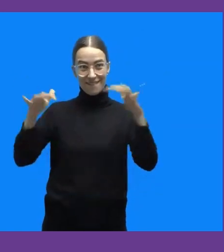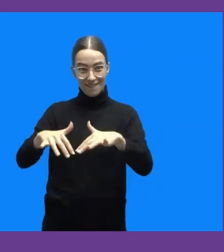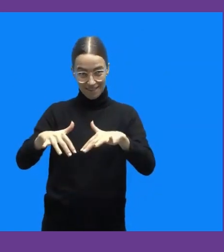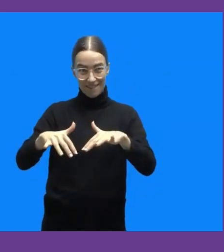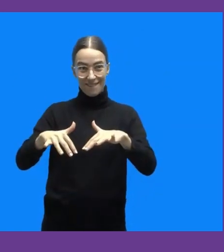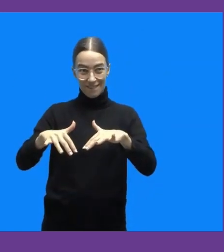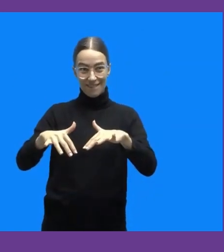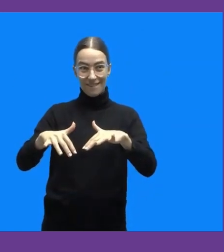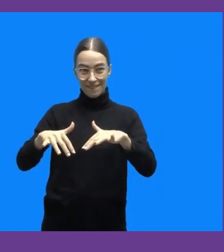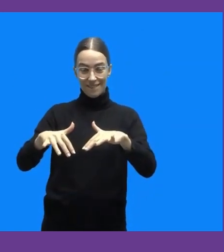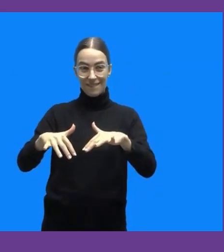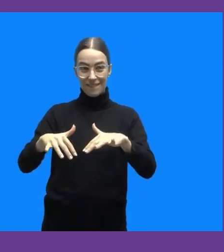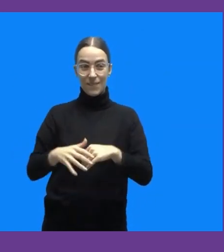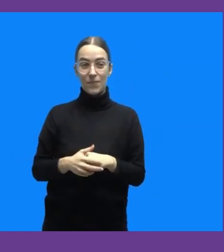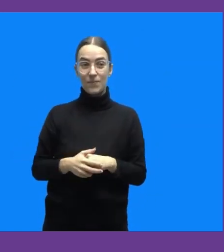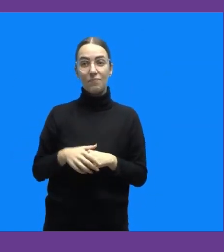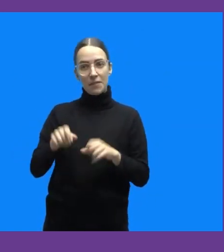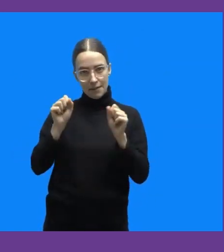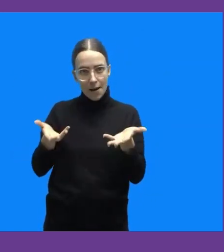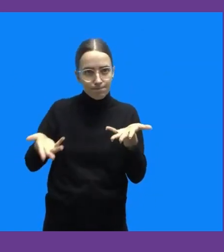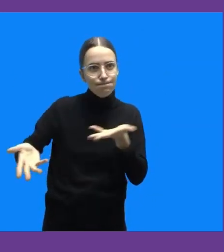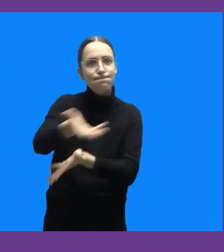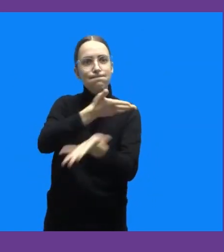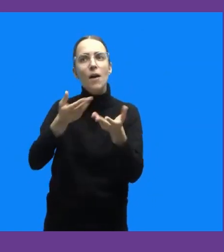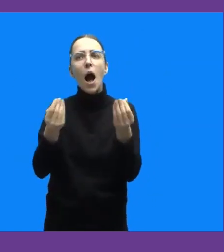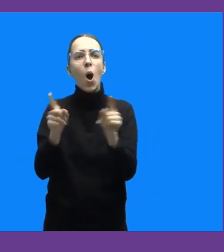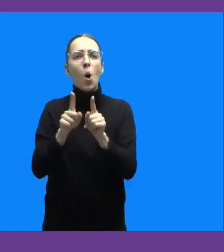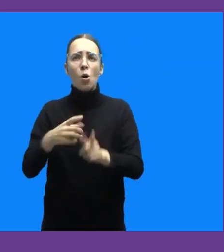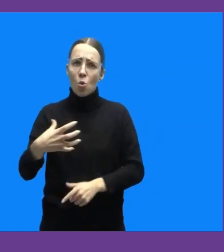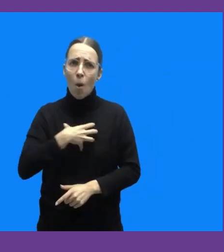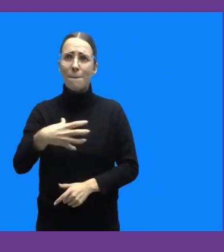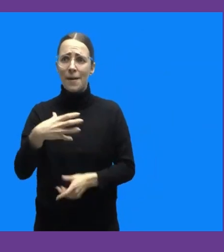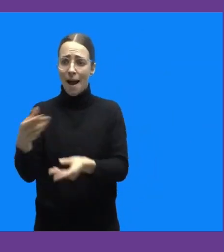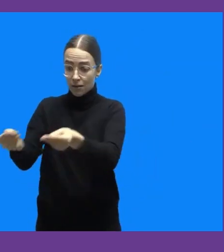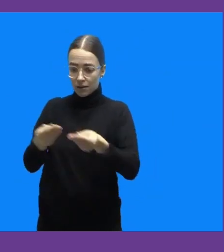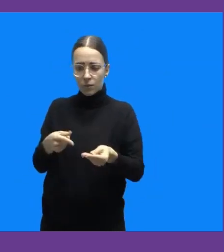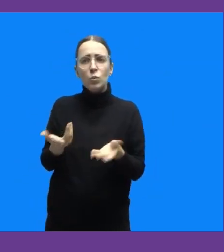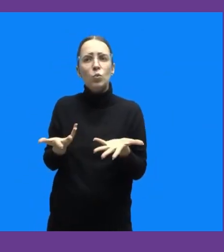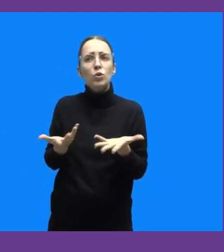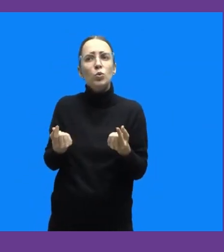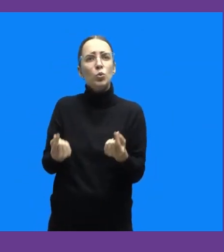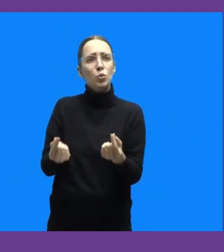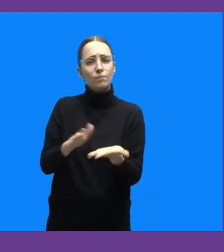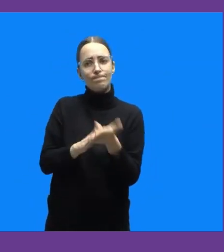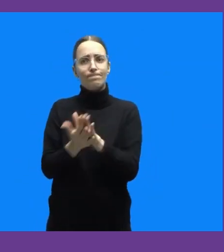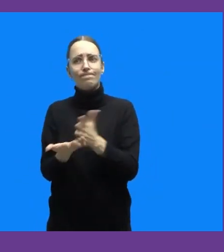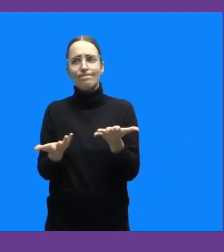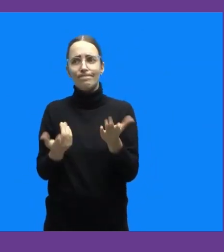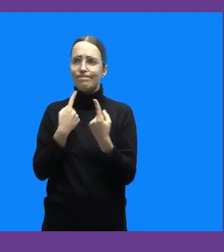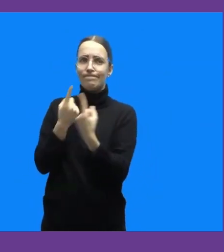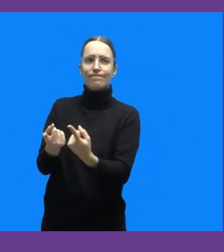you, just 2 questions, and then we are going to open to a Q&A with the public. So the